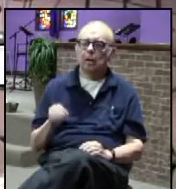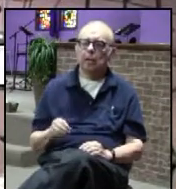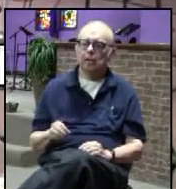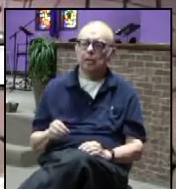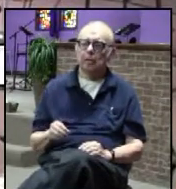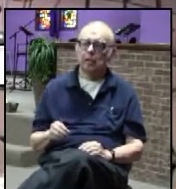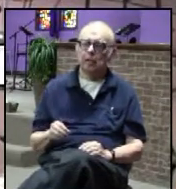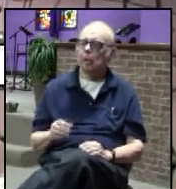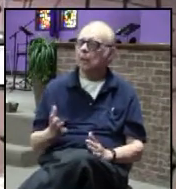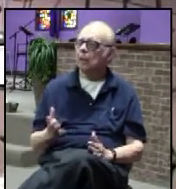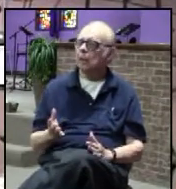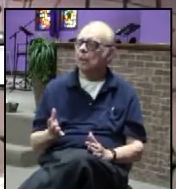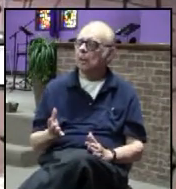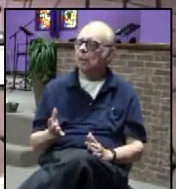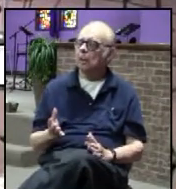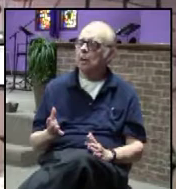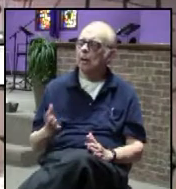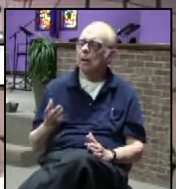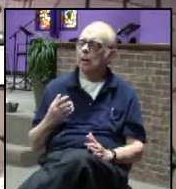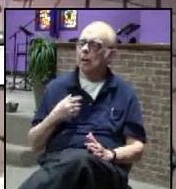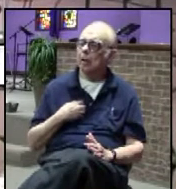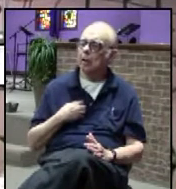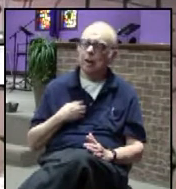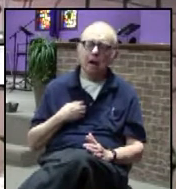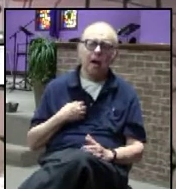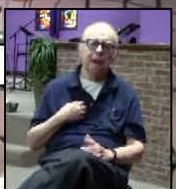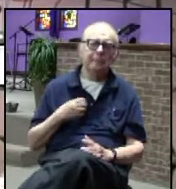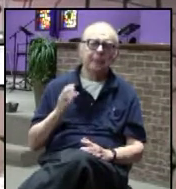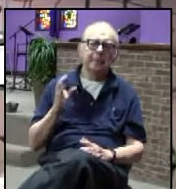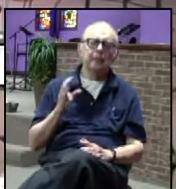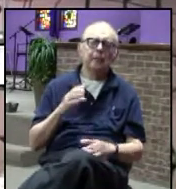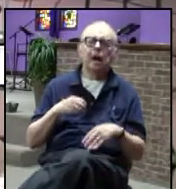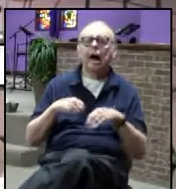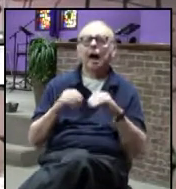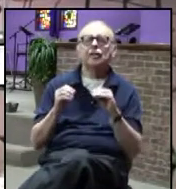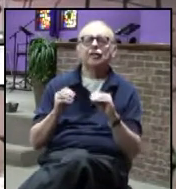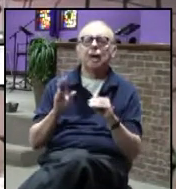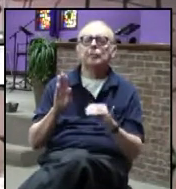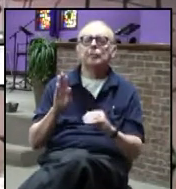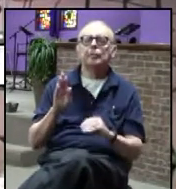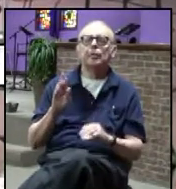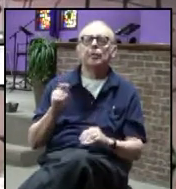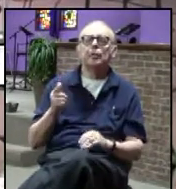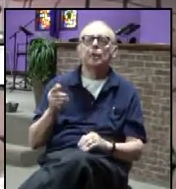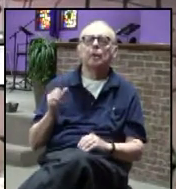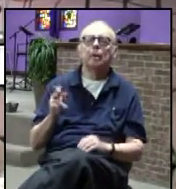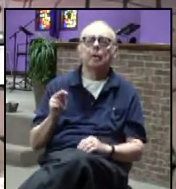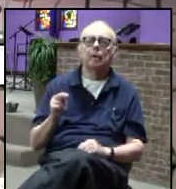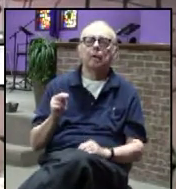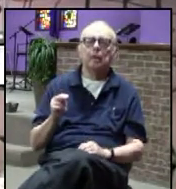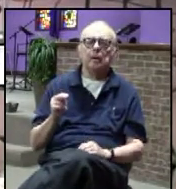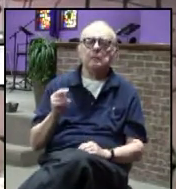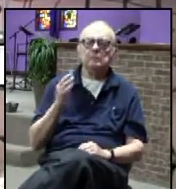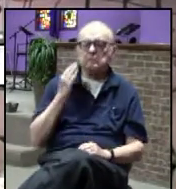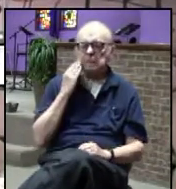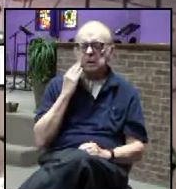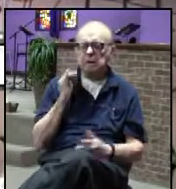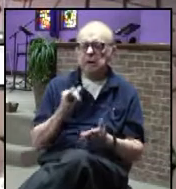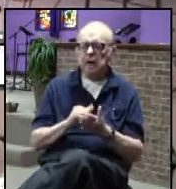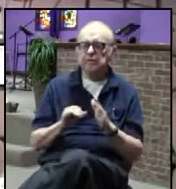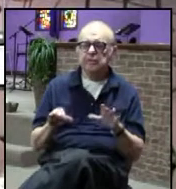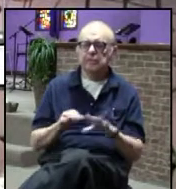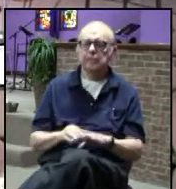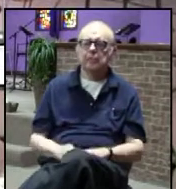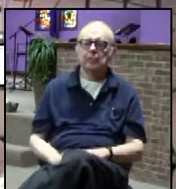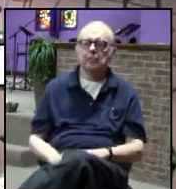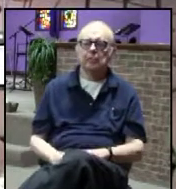for benevolence. I am a bargain shopper. And if anybody's around me, they know, and